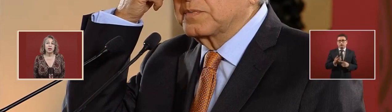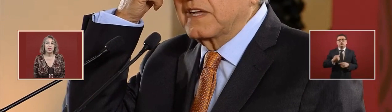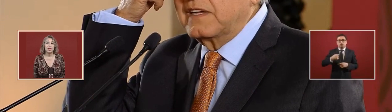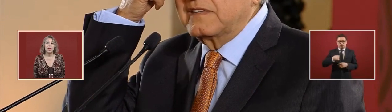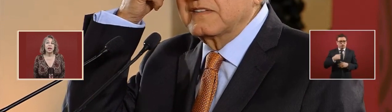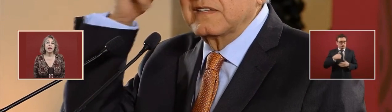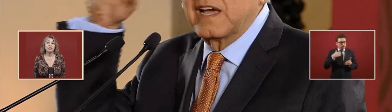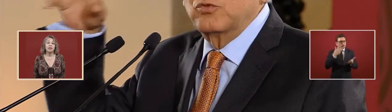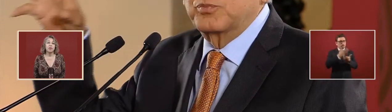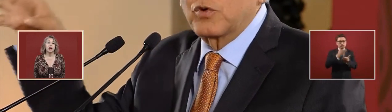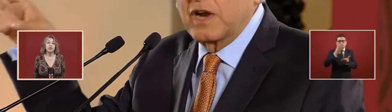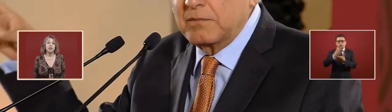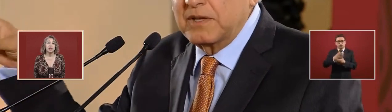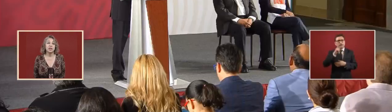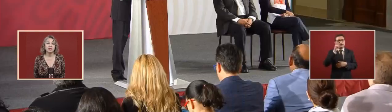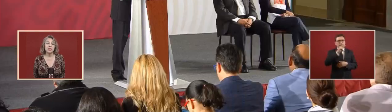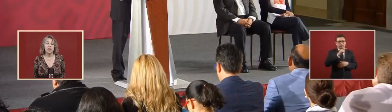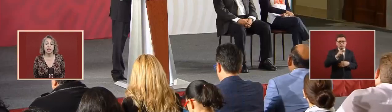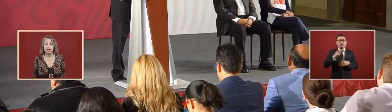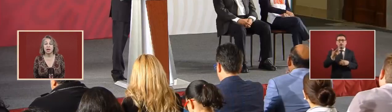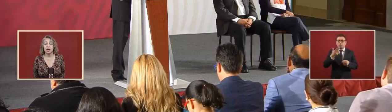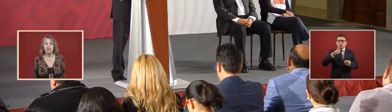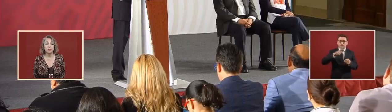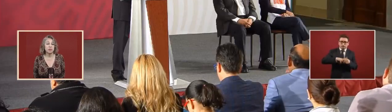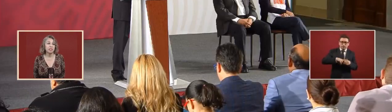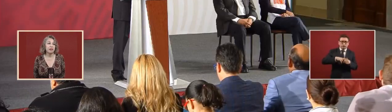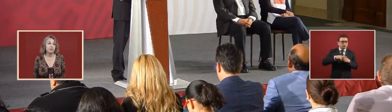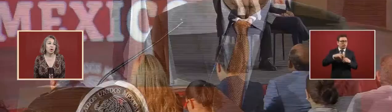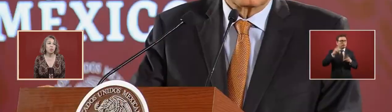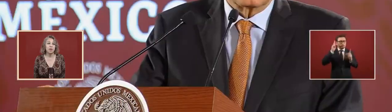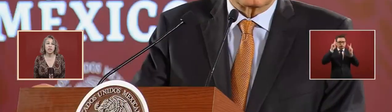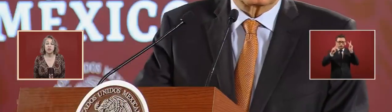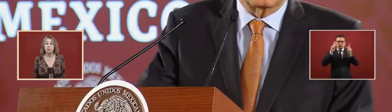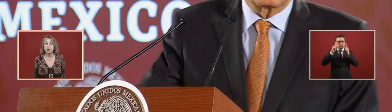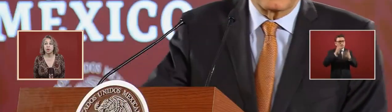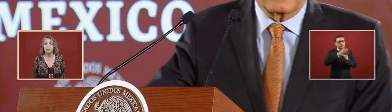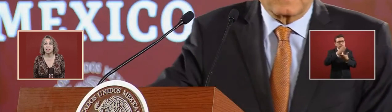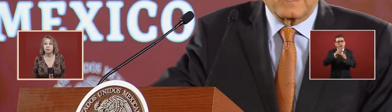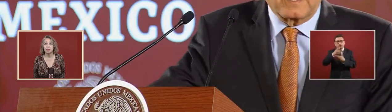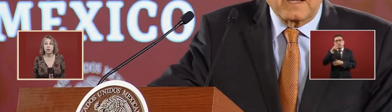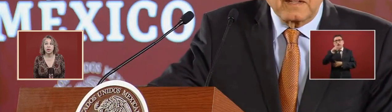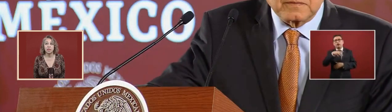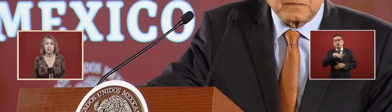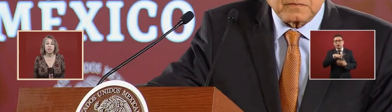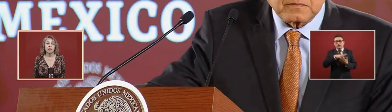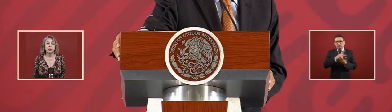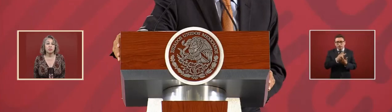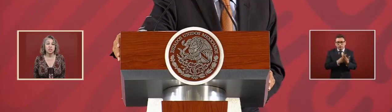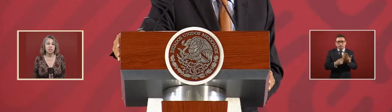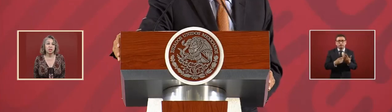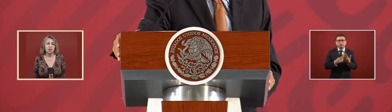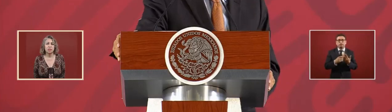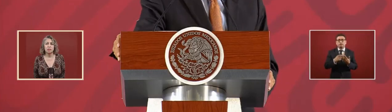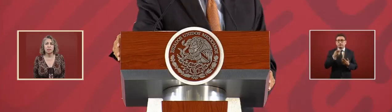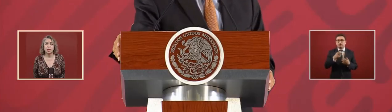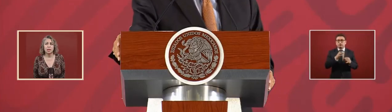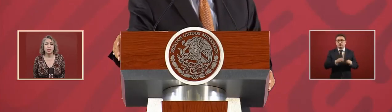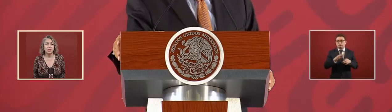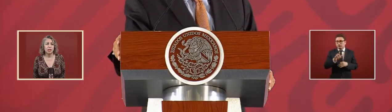los hospitales, and now that I've been going to the hospitals, I've opened a new program that's important, which is